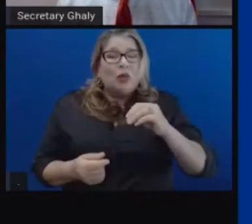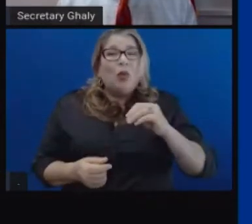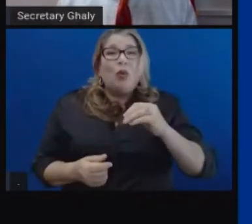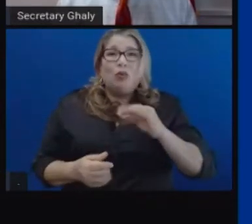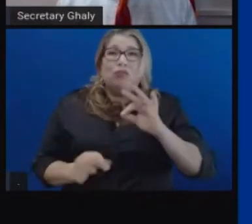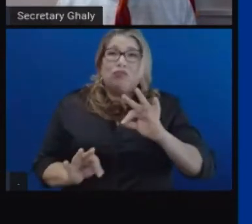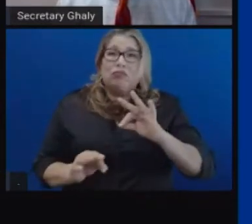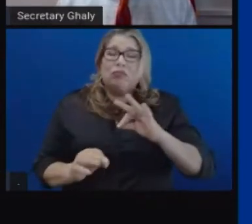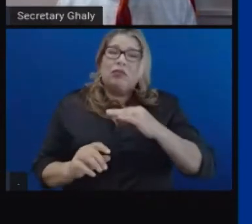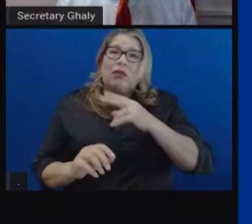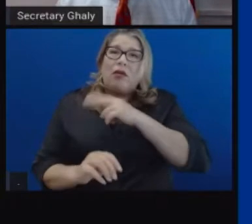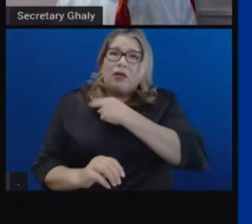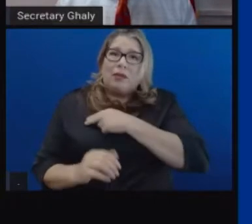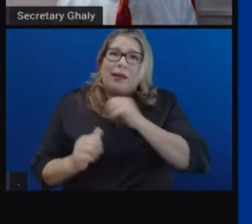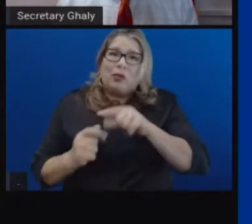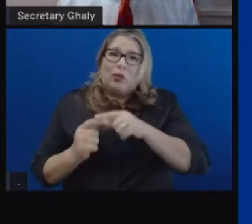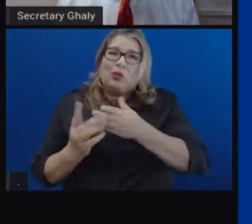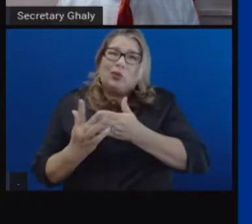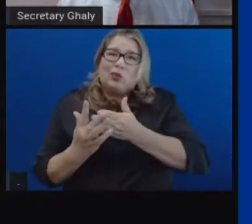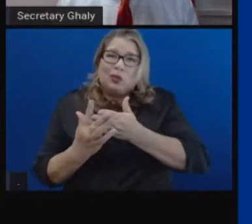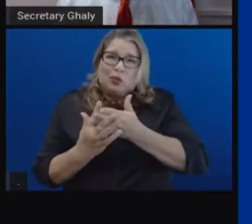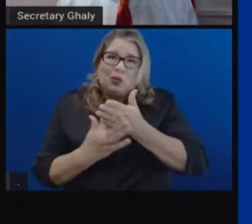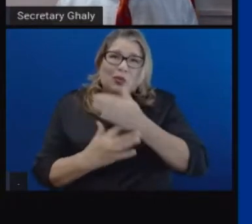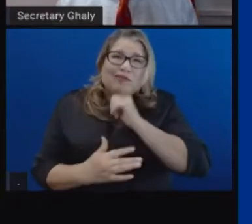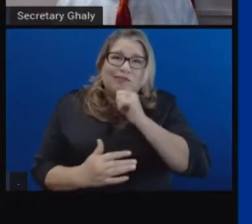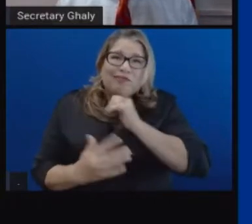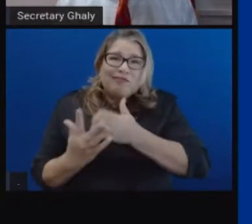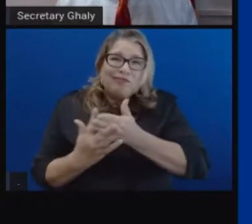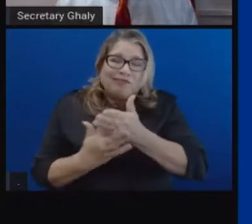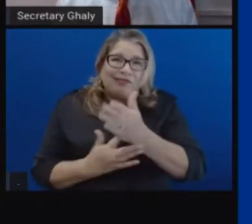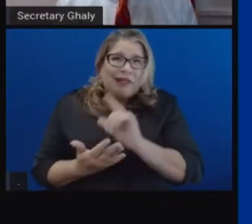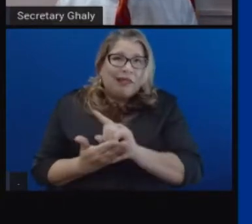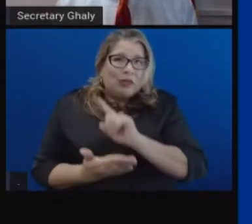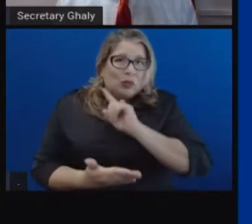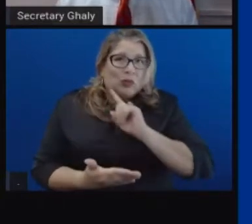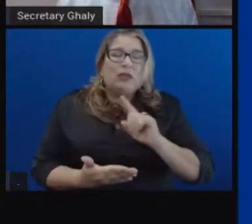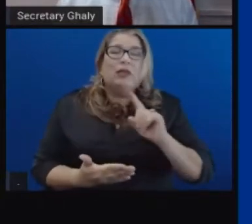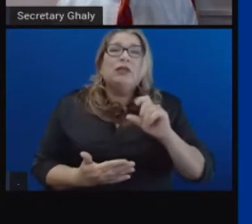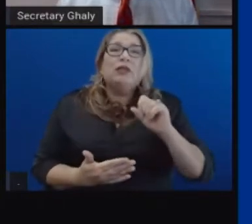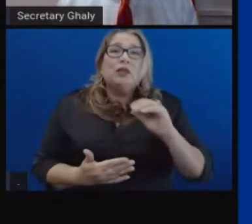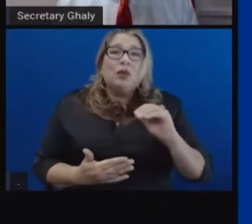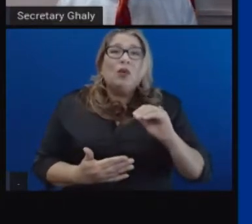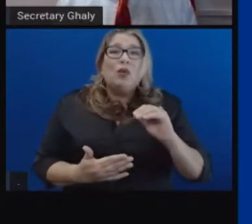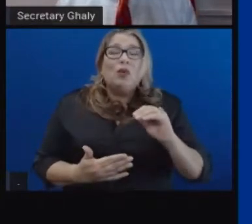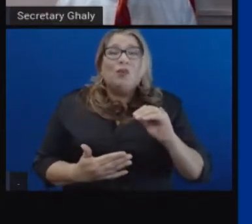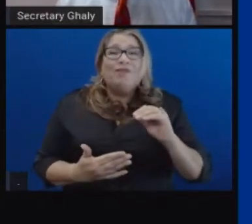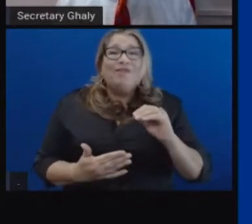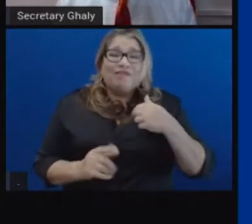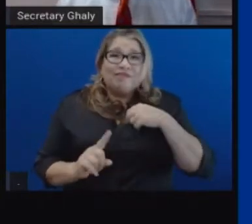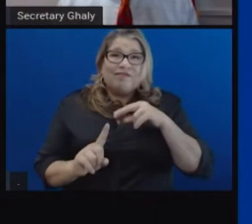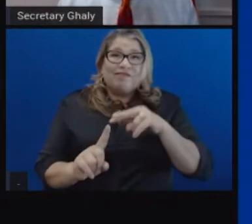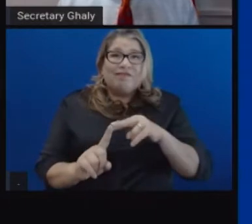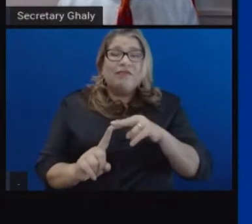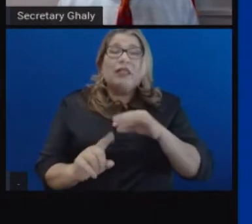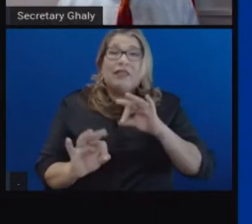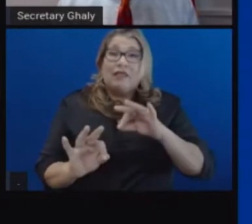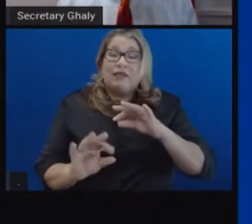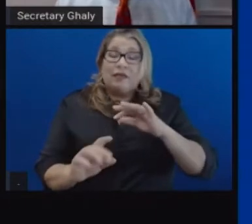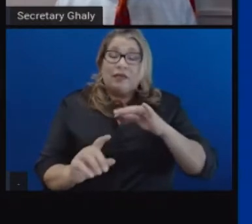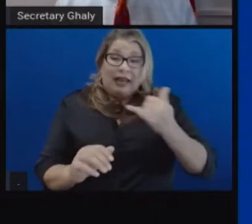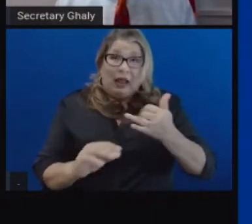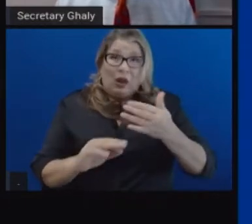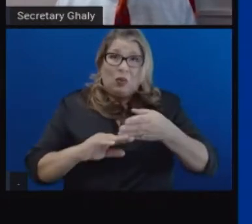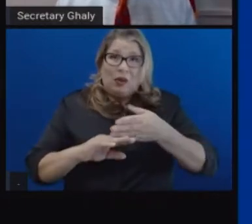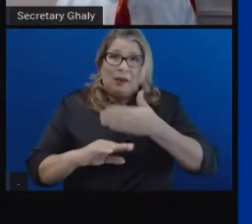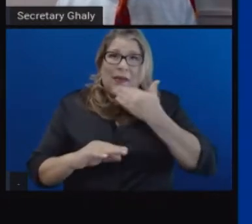carry forward a little bit longer, but we are prepared and anticipate that some increase in hospitalizations will come in the middle of the